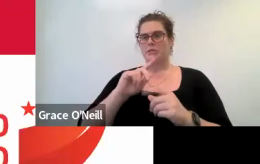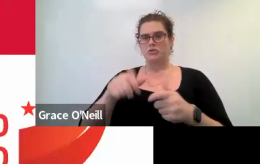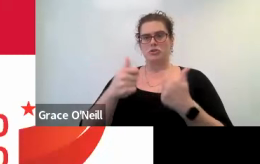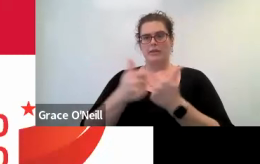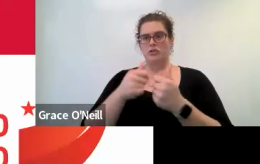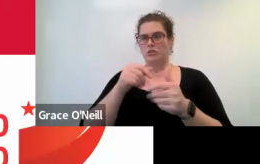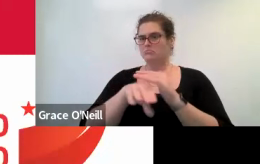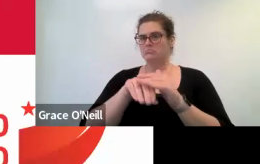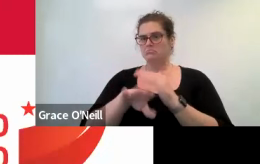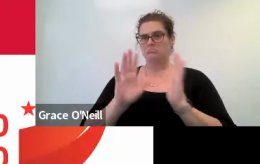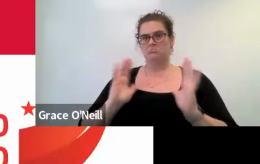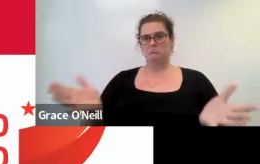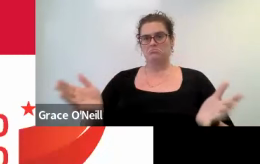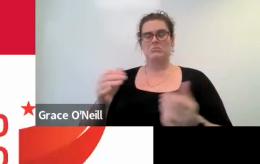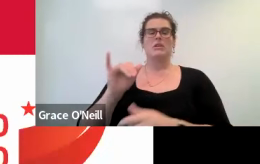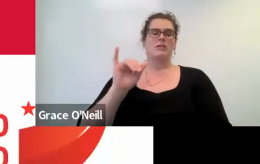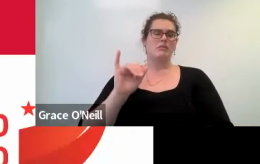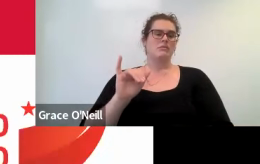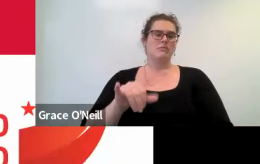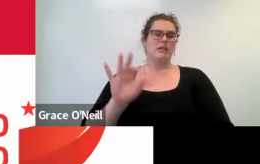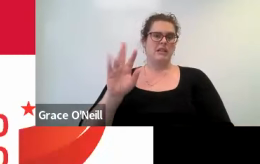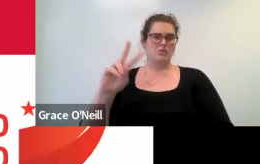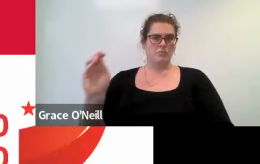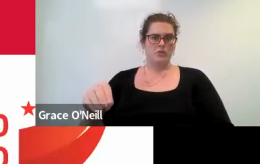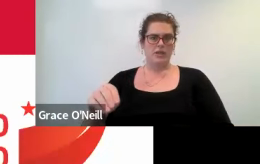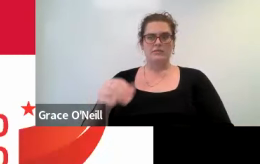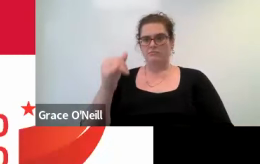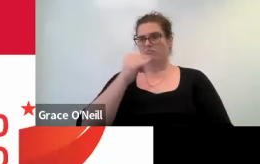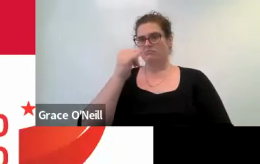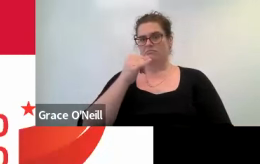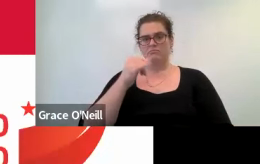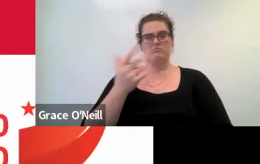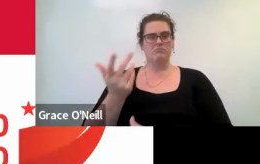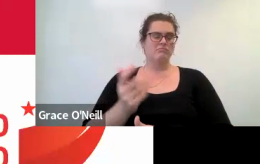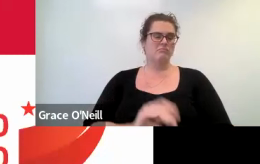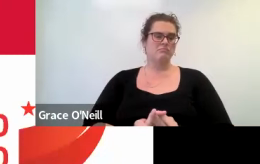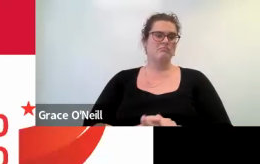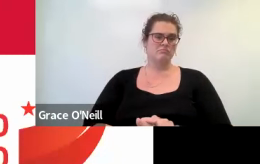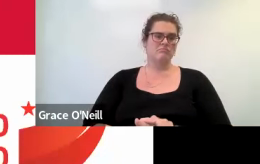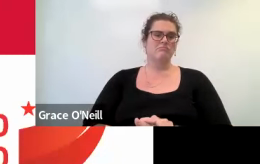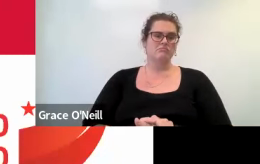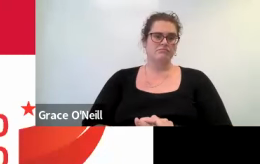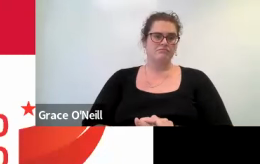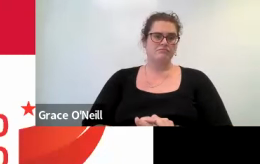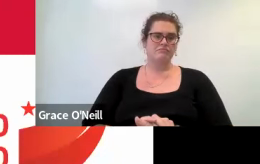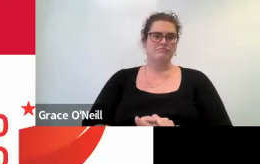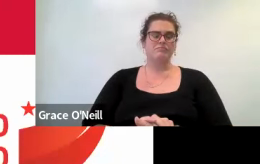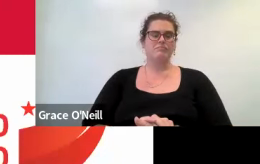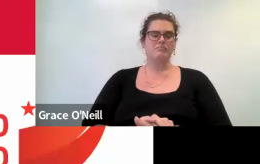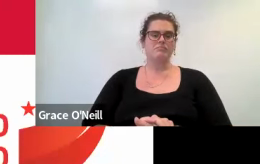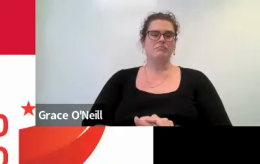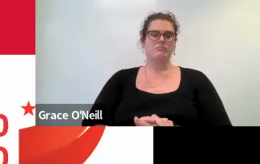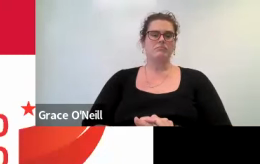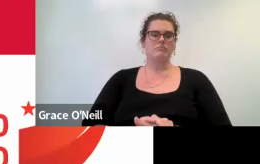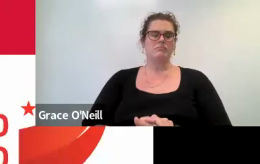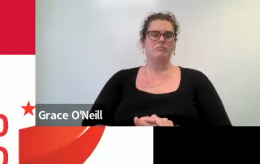represented 92% of the entire pool, which we consider favorable. and 59 reported not